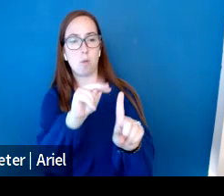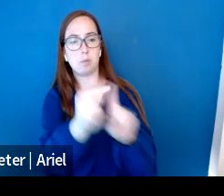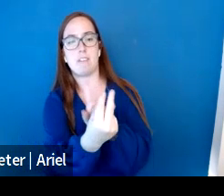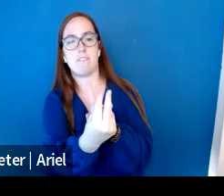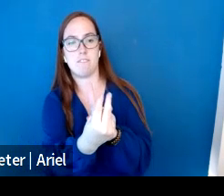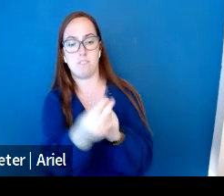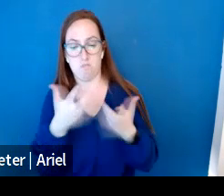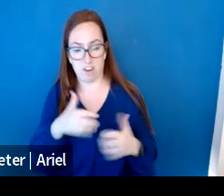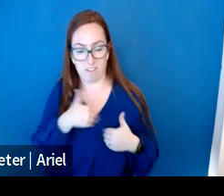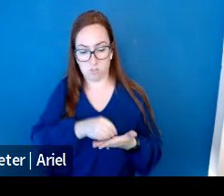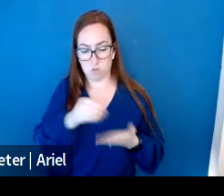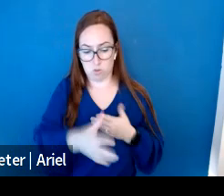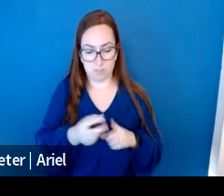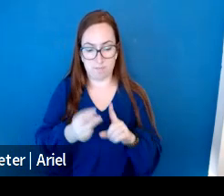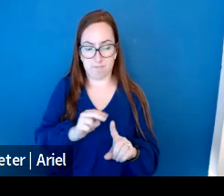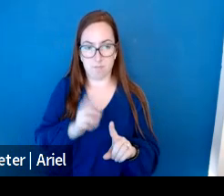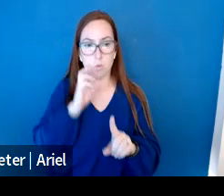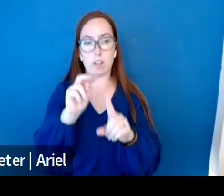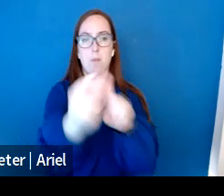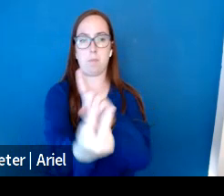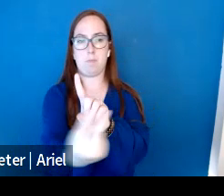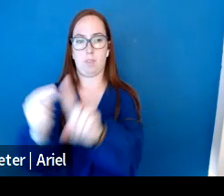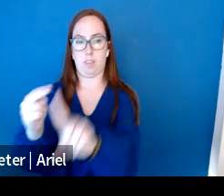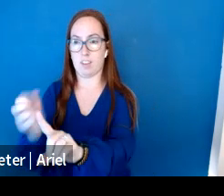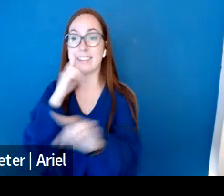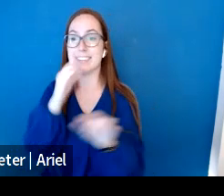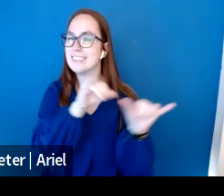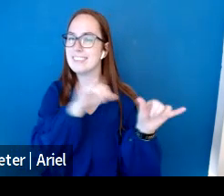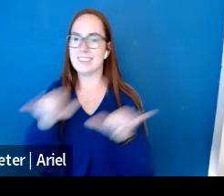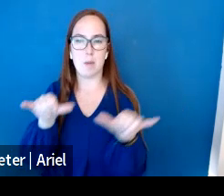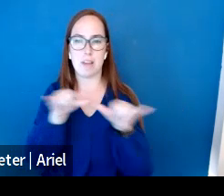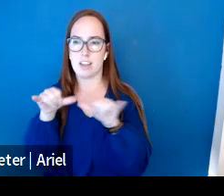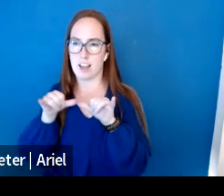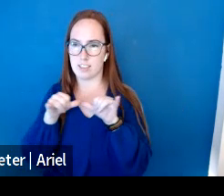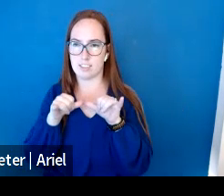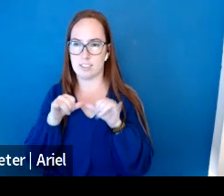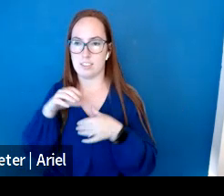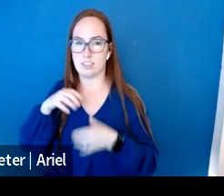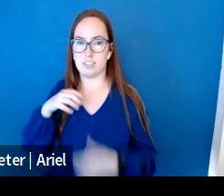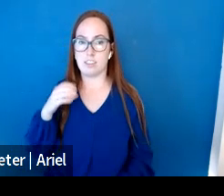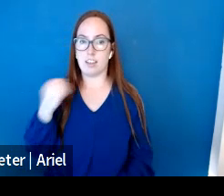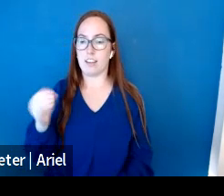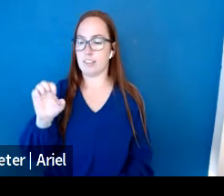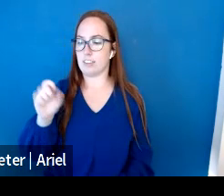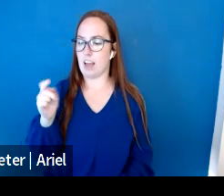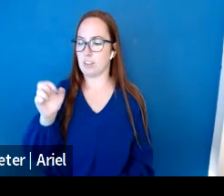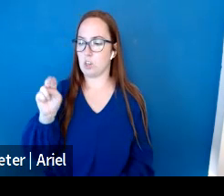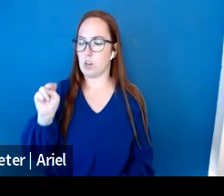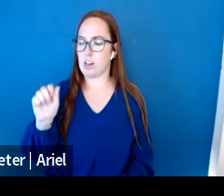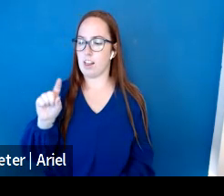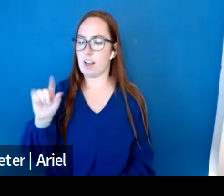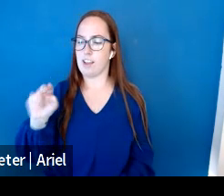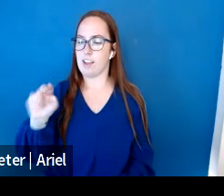through those same indexes. Once again, the externalizing index, the internalizing